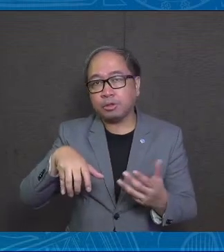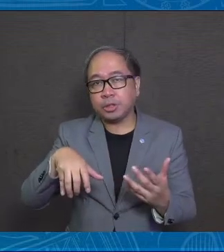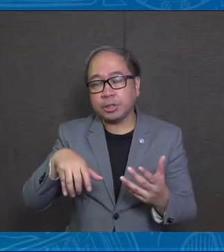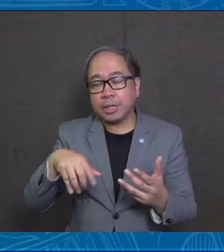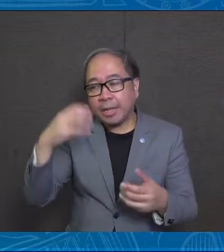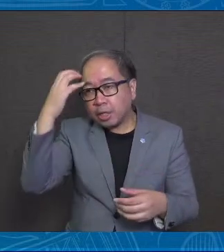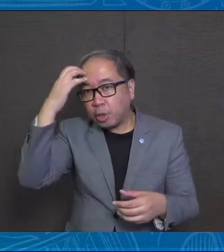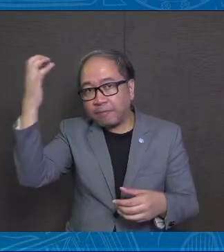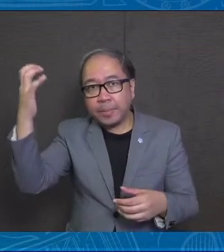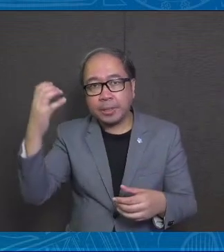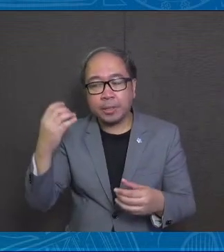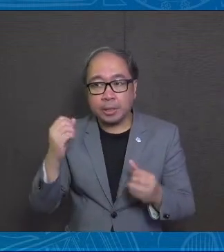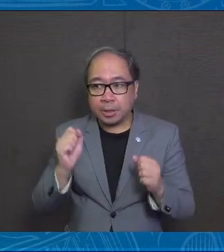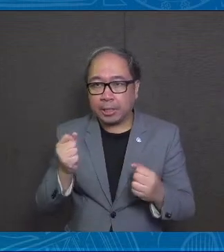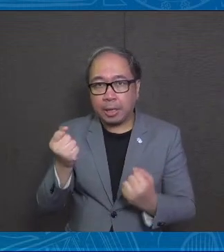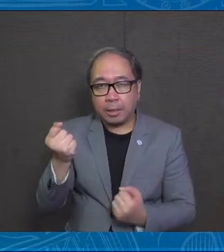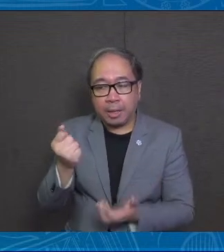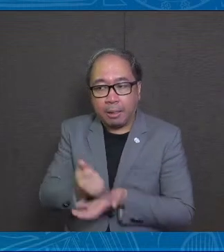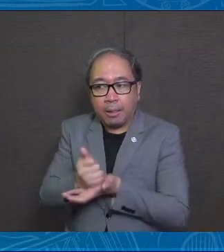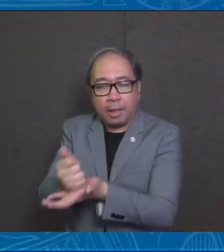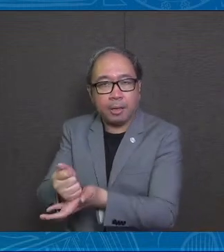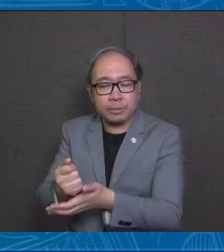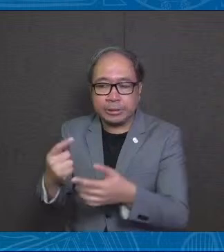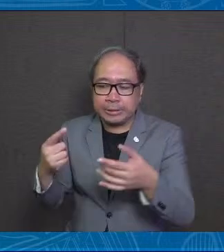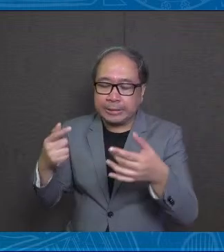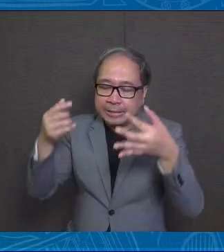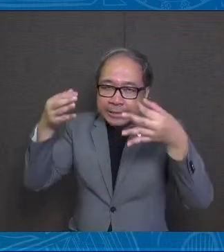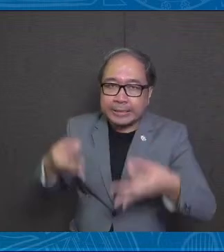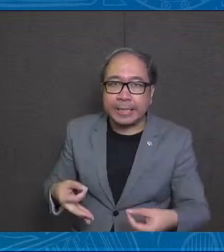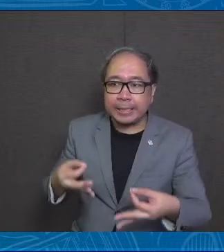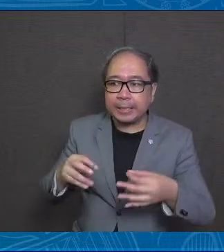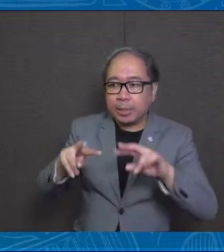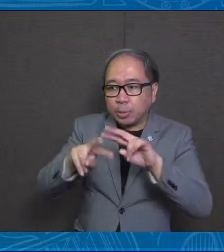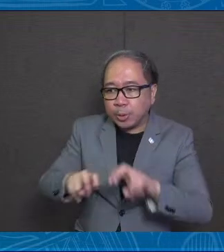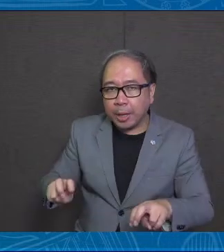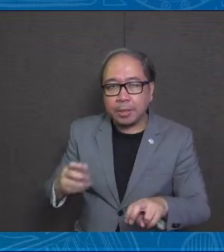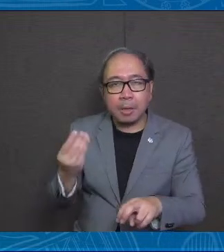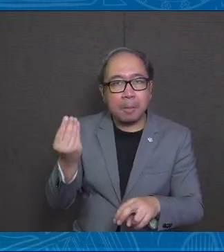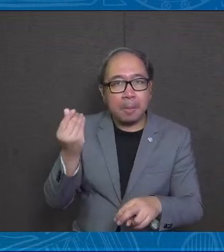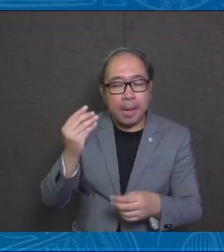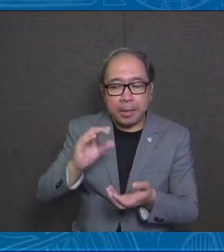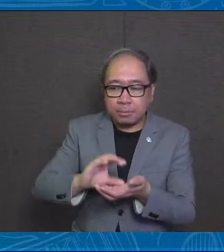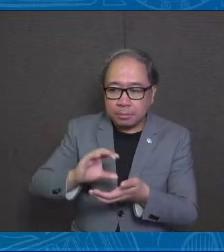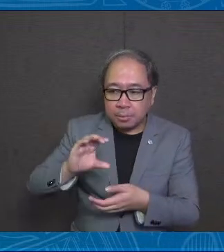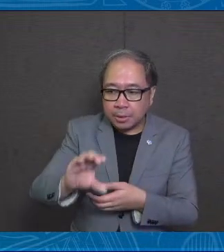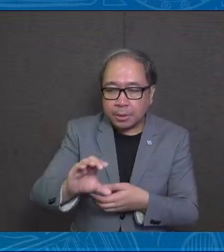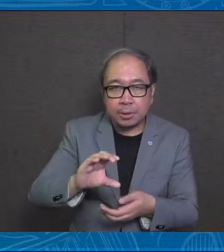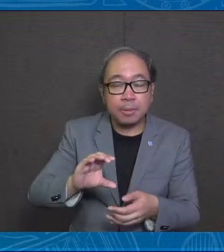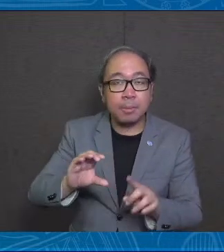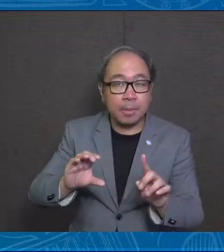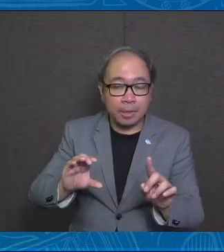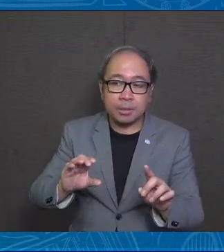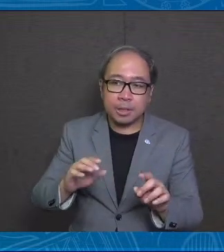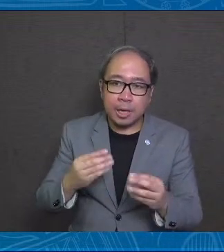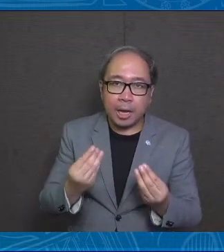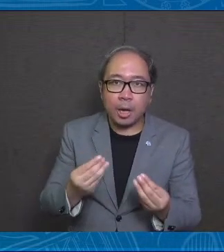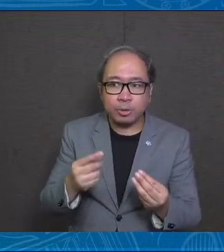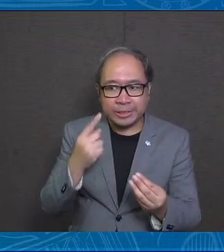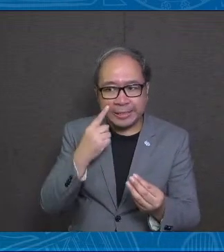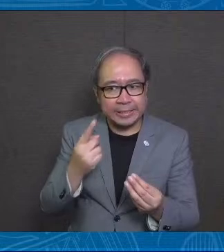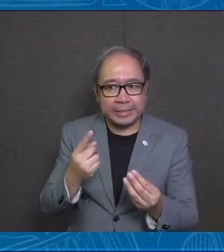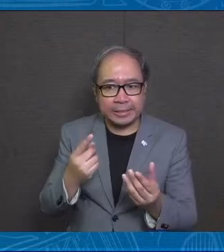their budget decision-making, to do budget stress testing, and to ensure that there is return on investments based on the